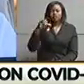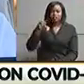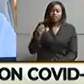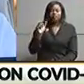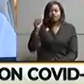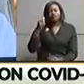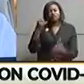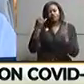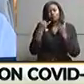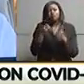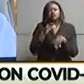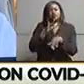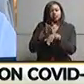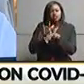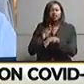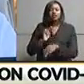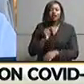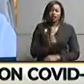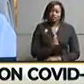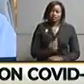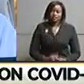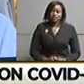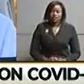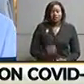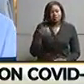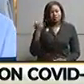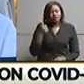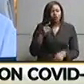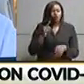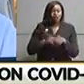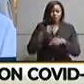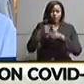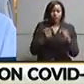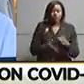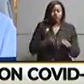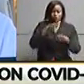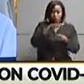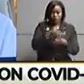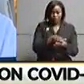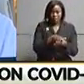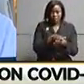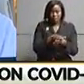1959 who sensitized us when we were being confirmed